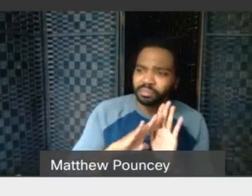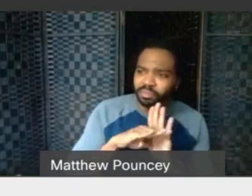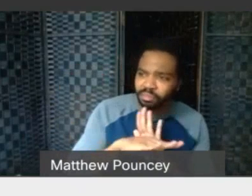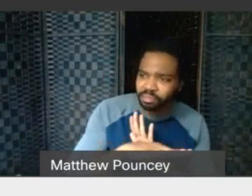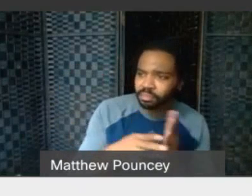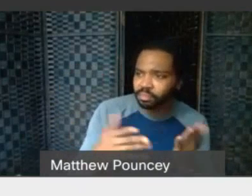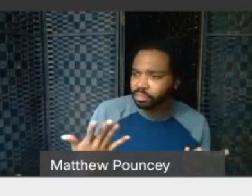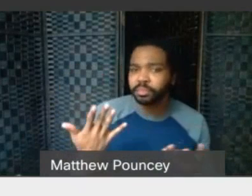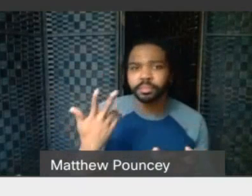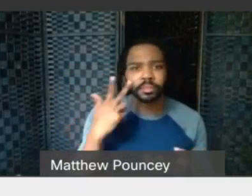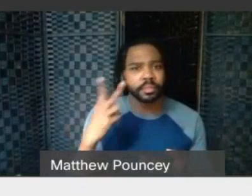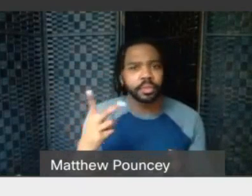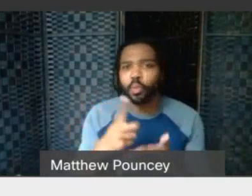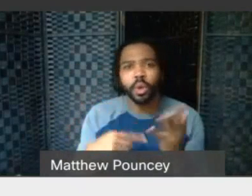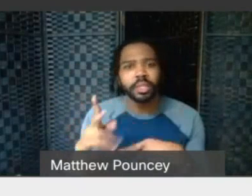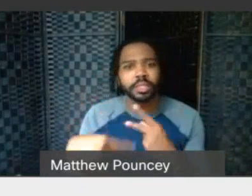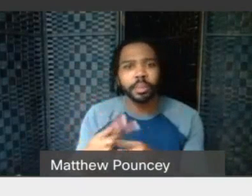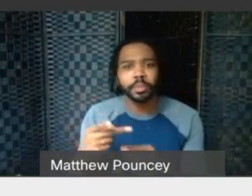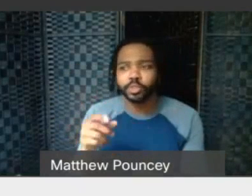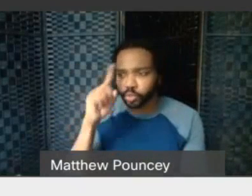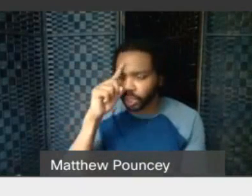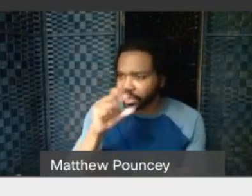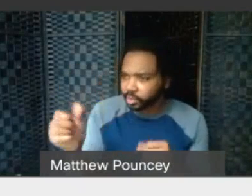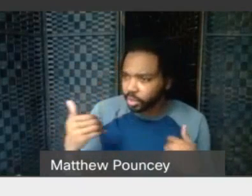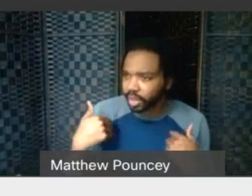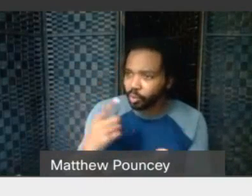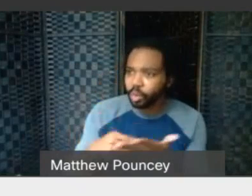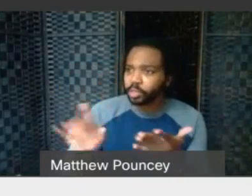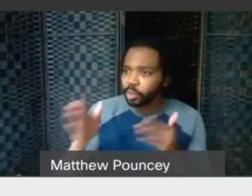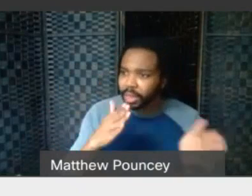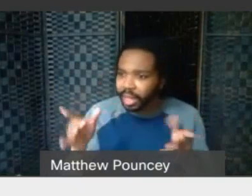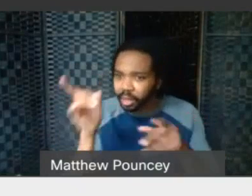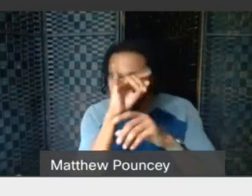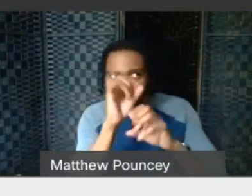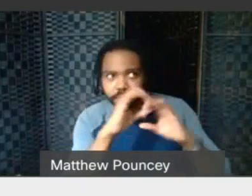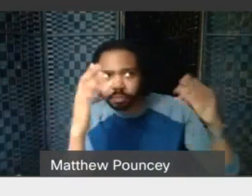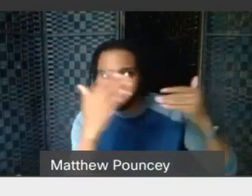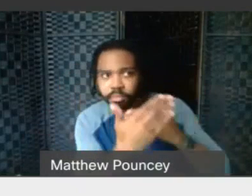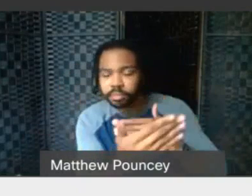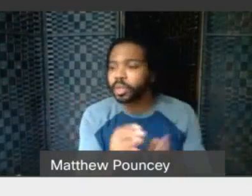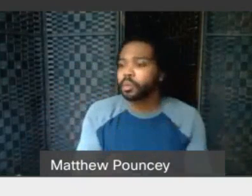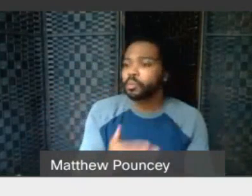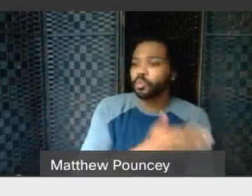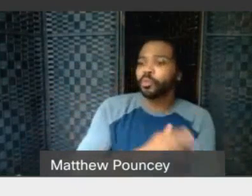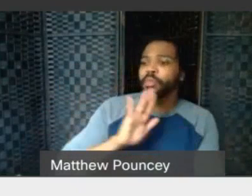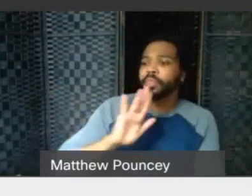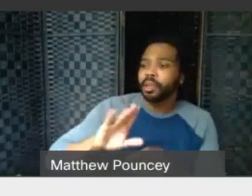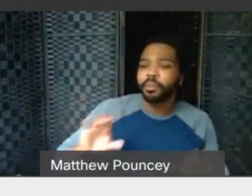about what strategies they've used, what plans they have, what supports they need to improve their performance.